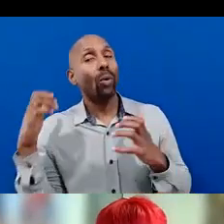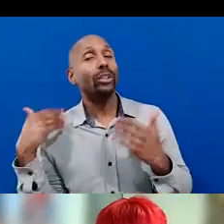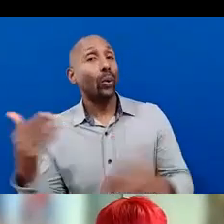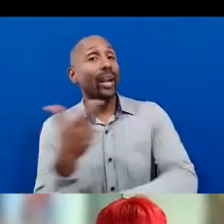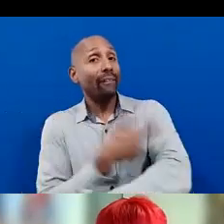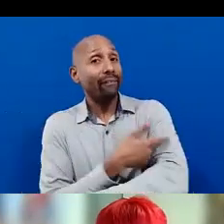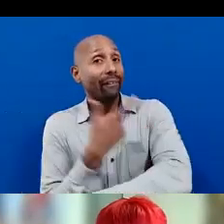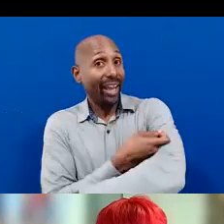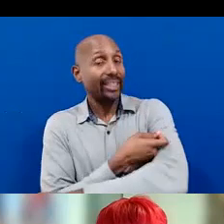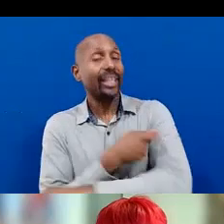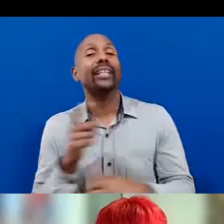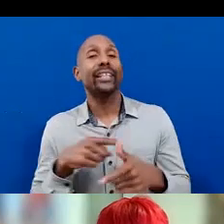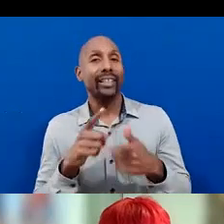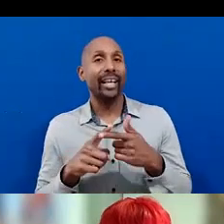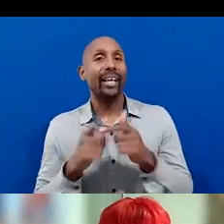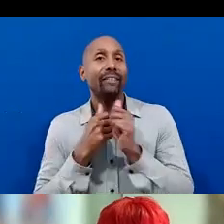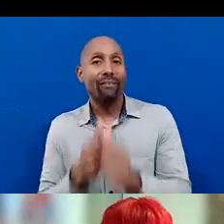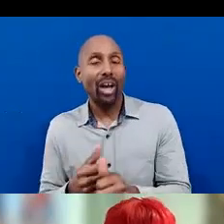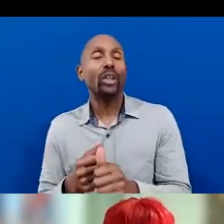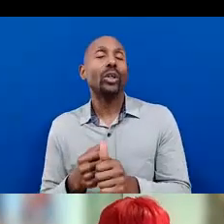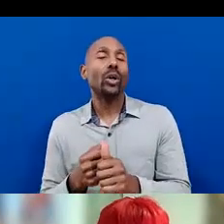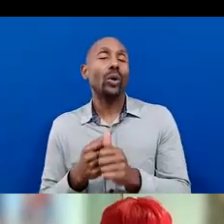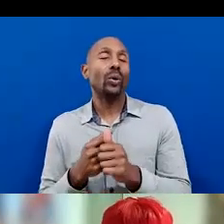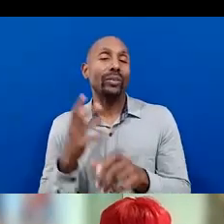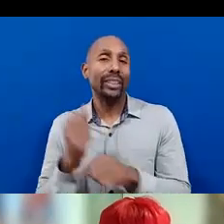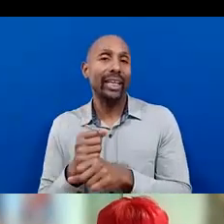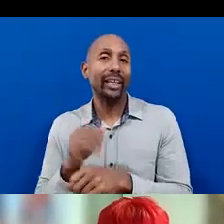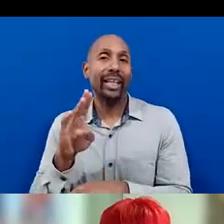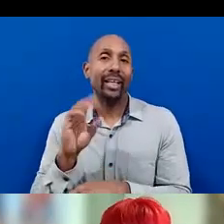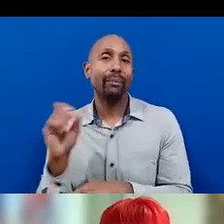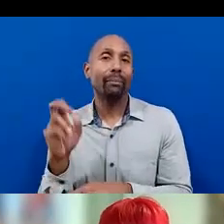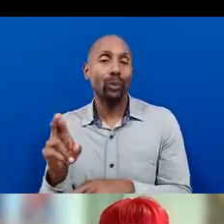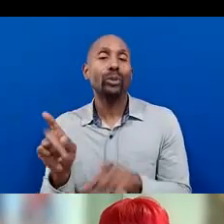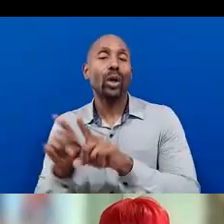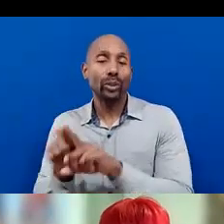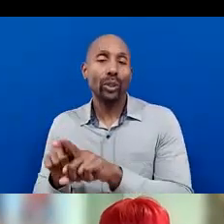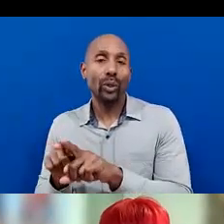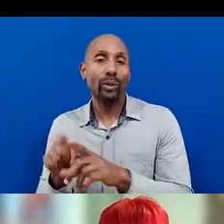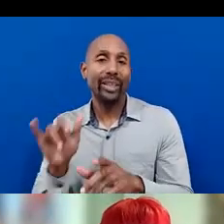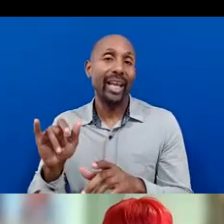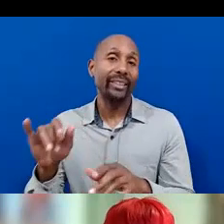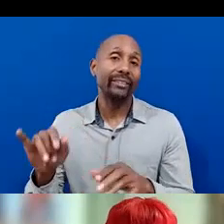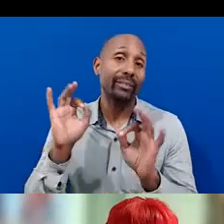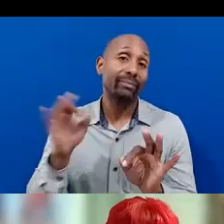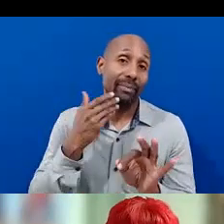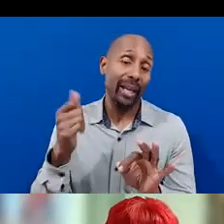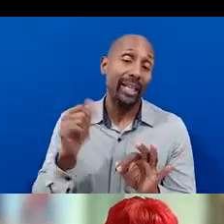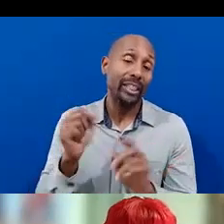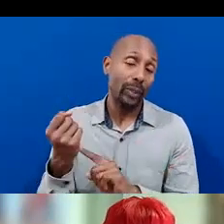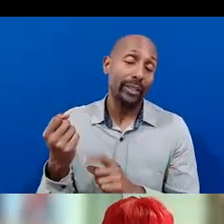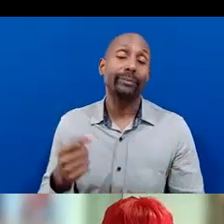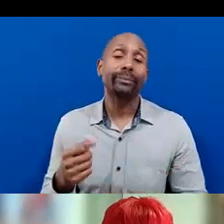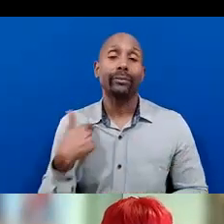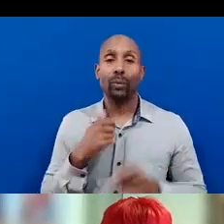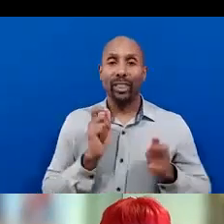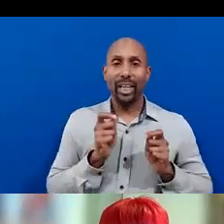to, we've been trying to change the terminology a lot, but so there's the